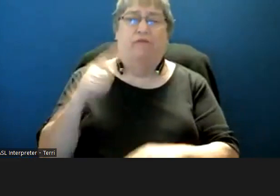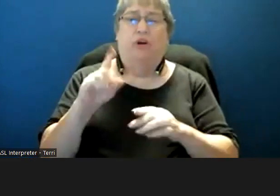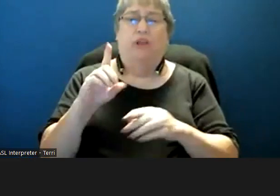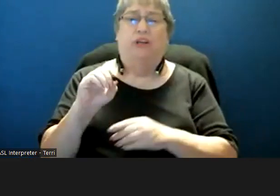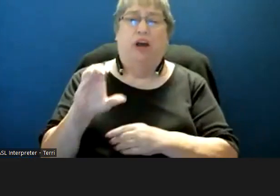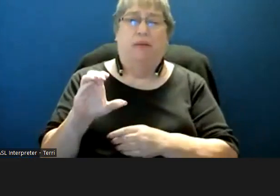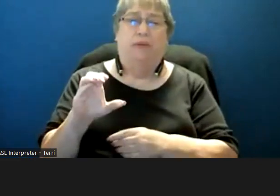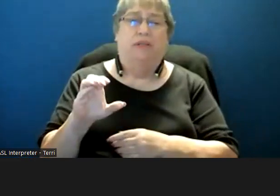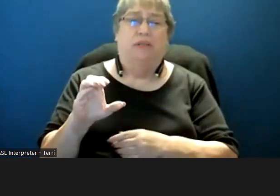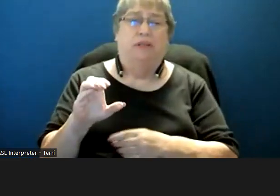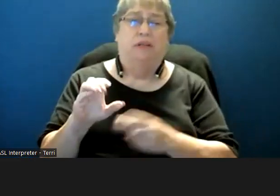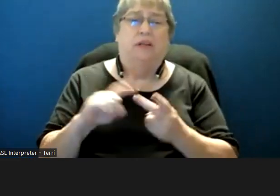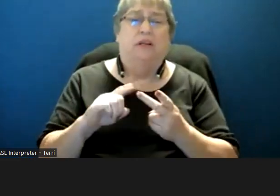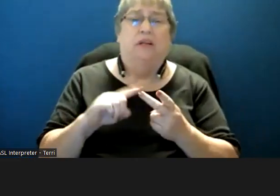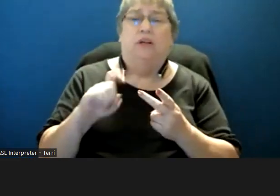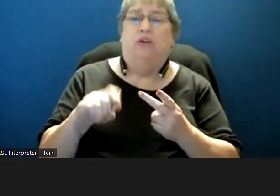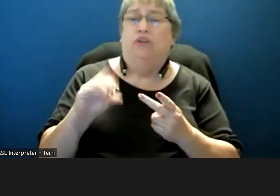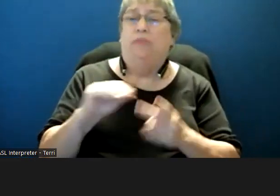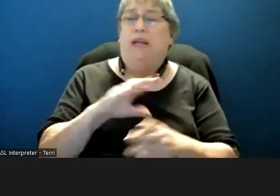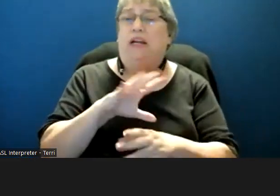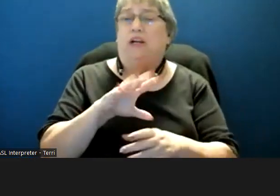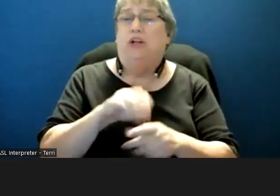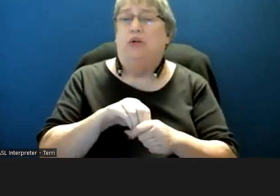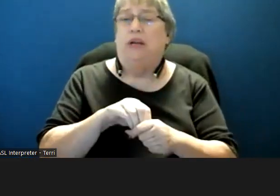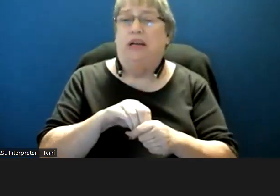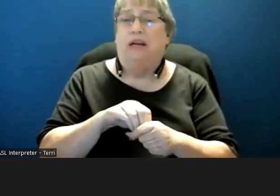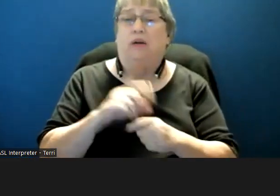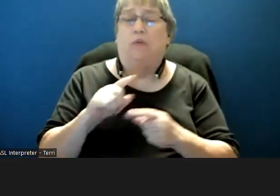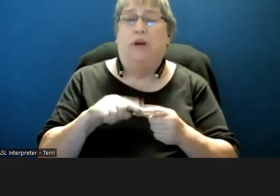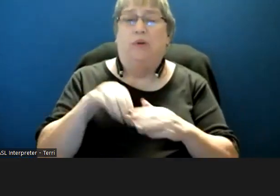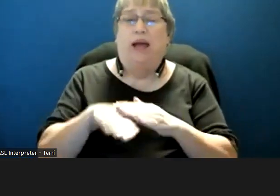also have been included in when you access the Google Drive